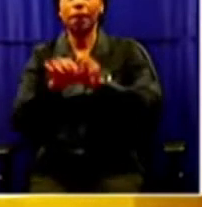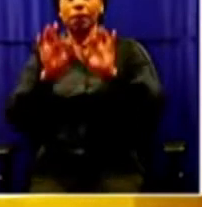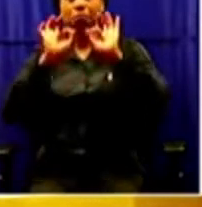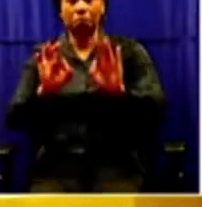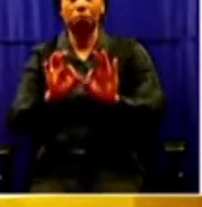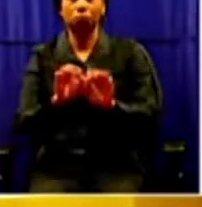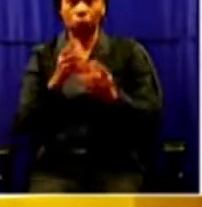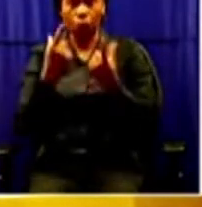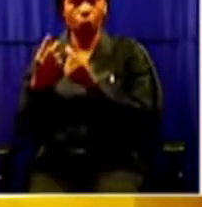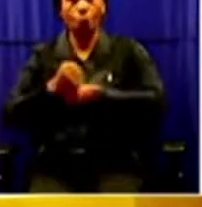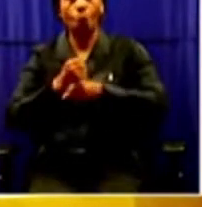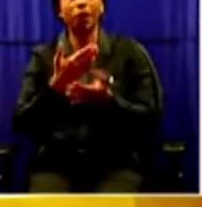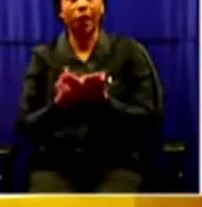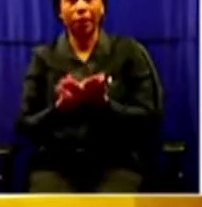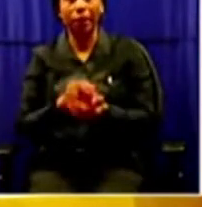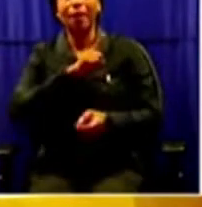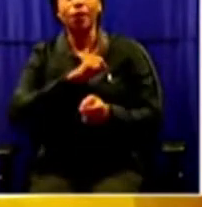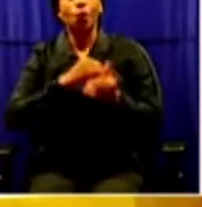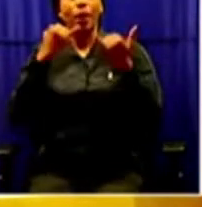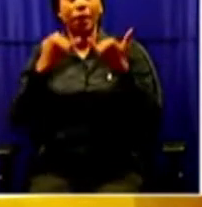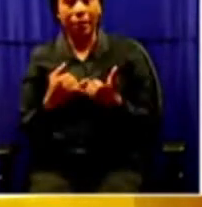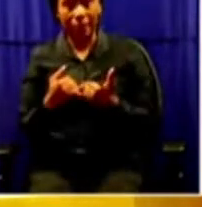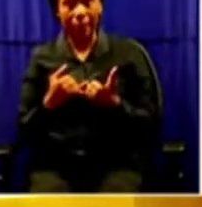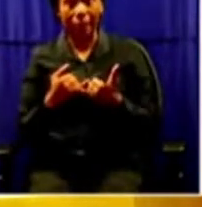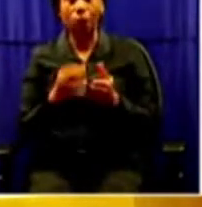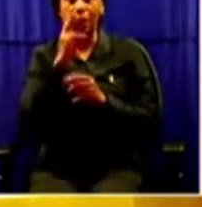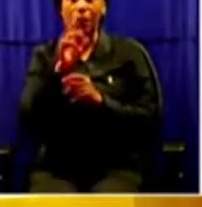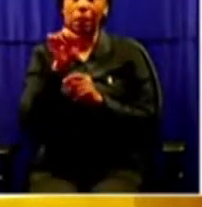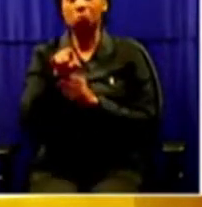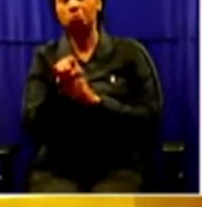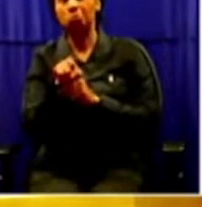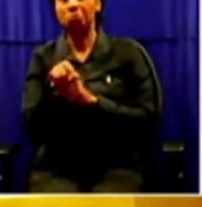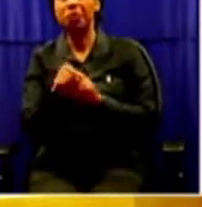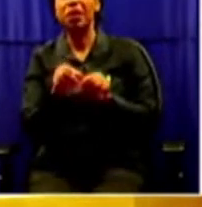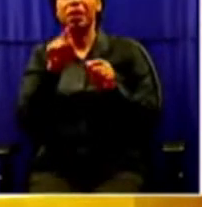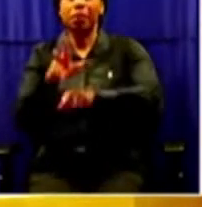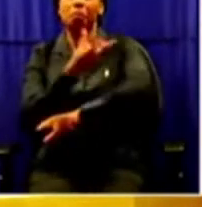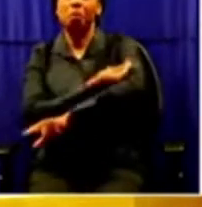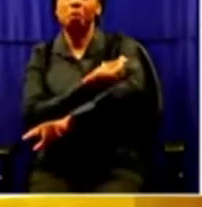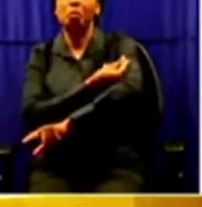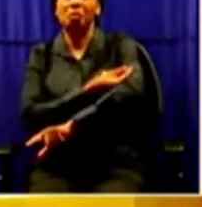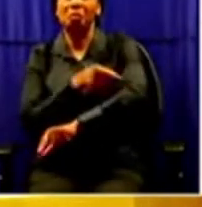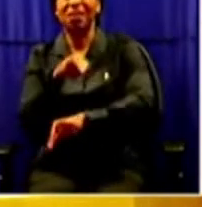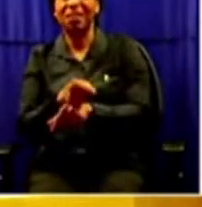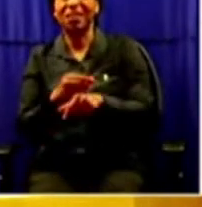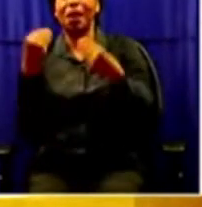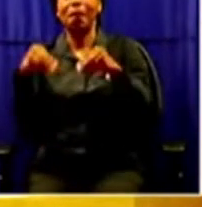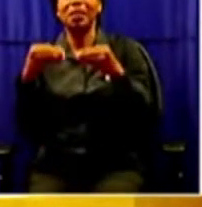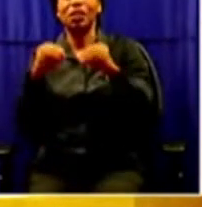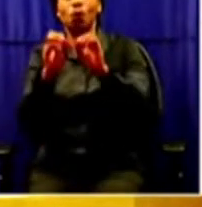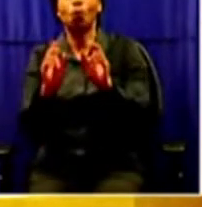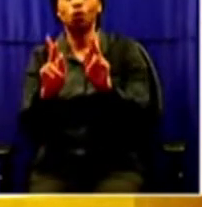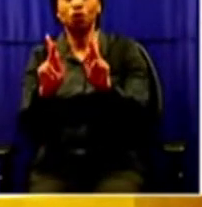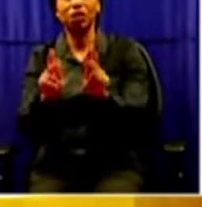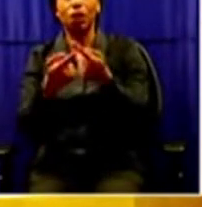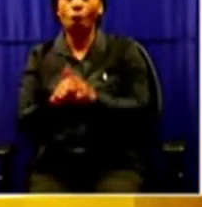That's why it was frankly grotesque that you saw fit to see the rollout of vaccines as a business opportunity for